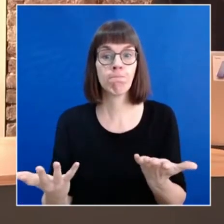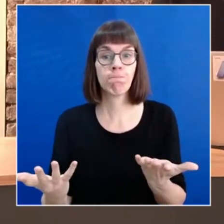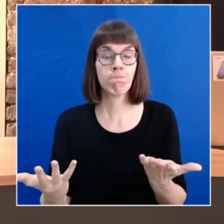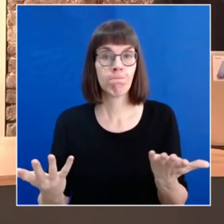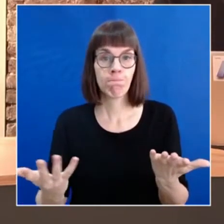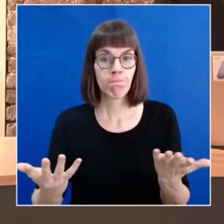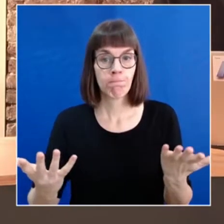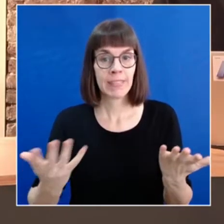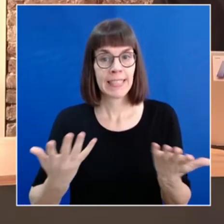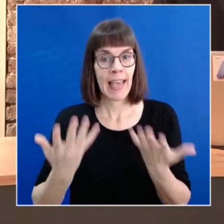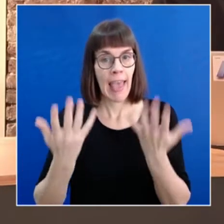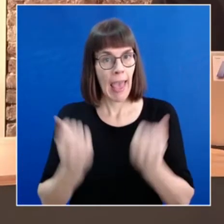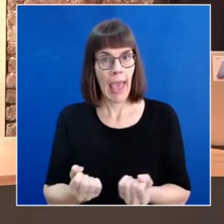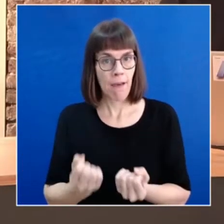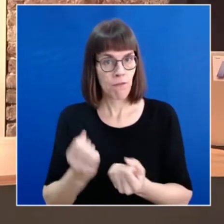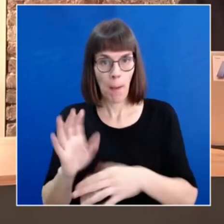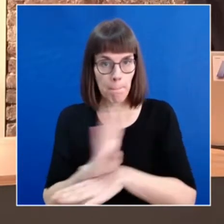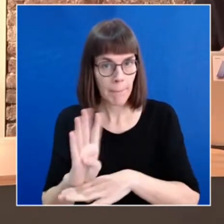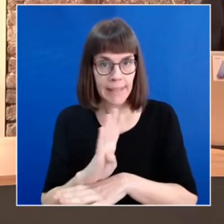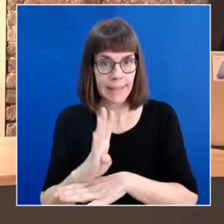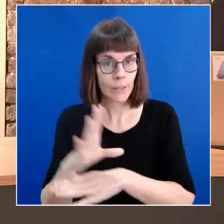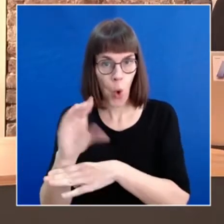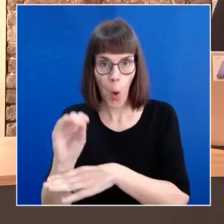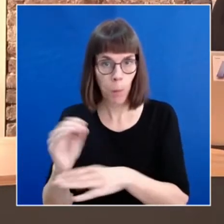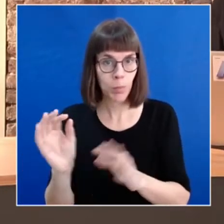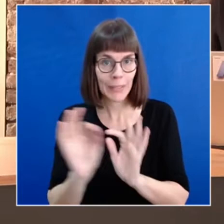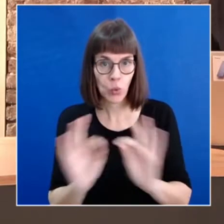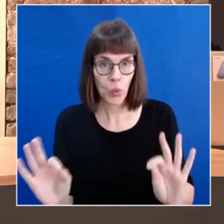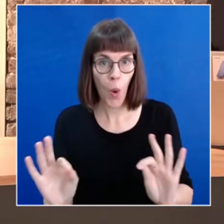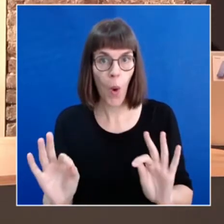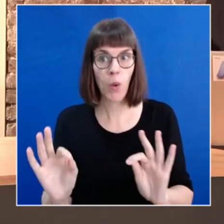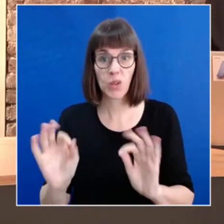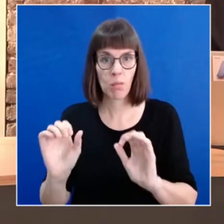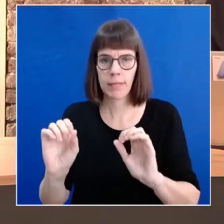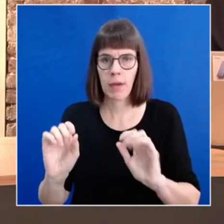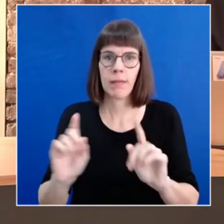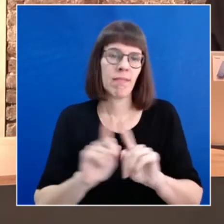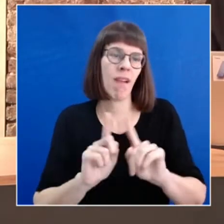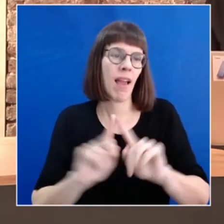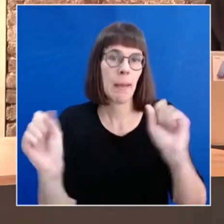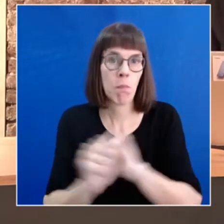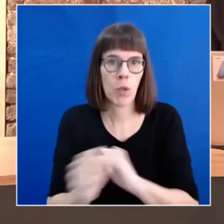drawings, he couldn't make this. And then it's illegal, it's like a black type of work.